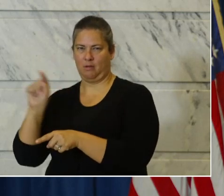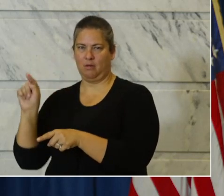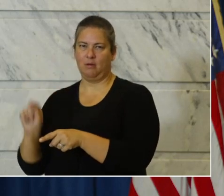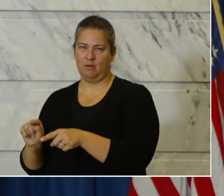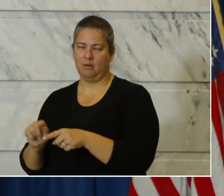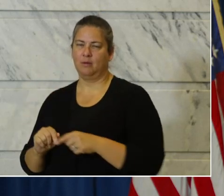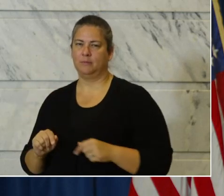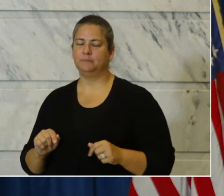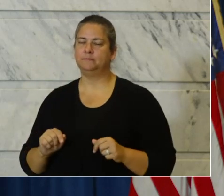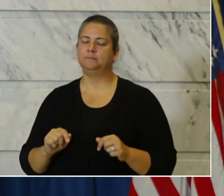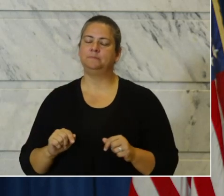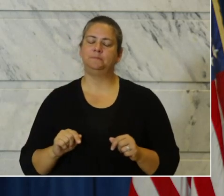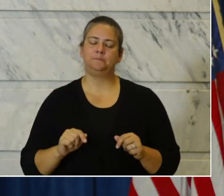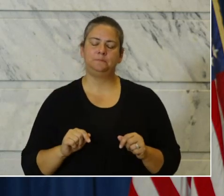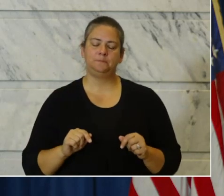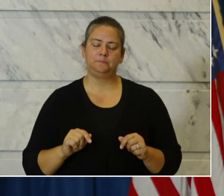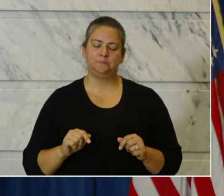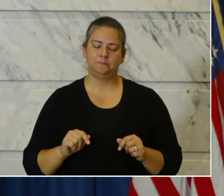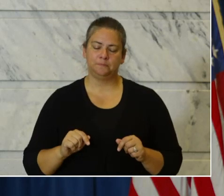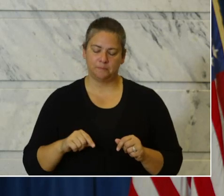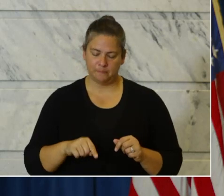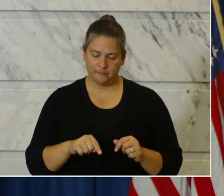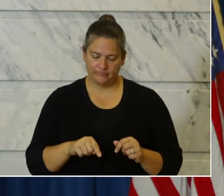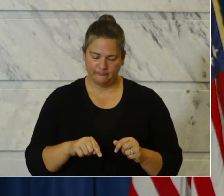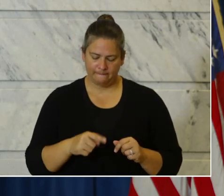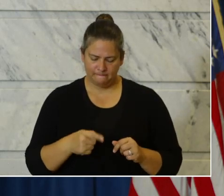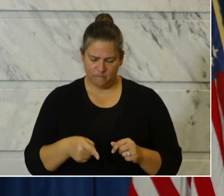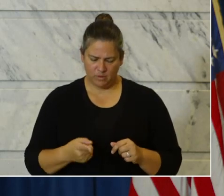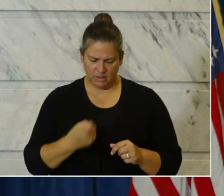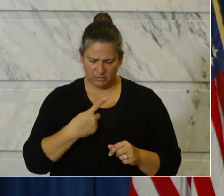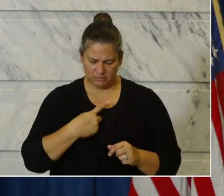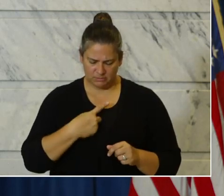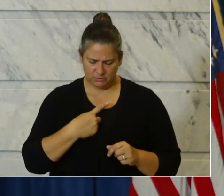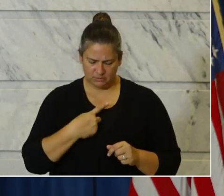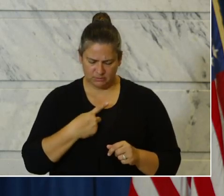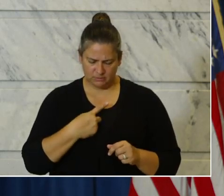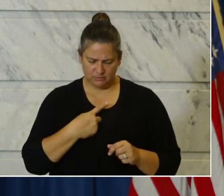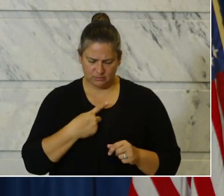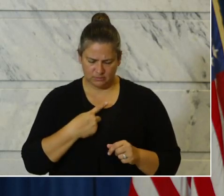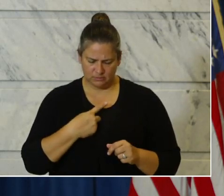capacities. Let's see, this is wanting a response to this.